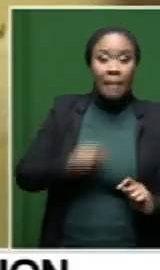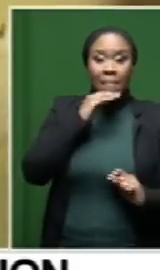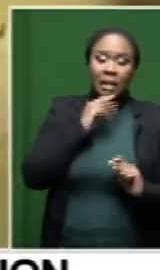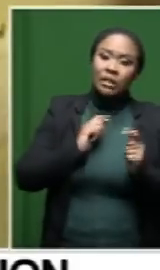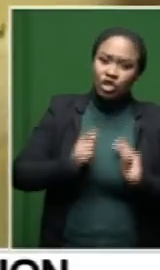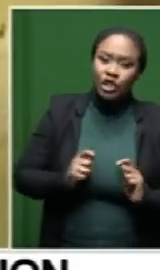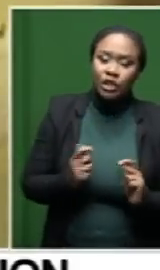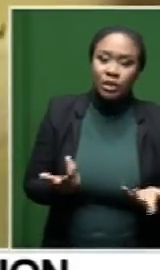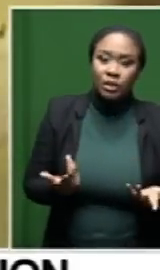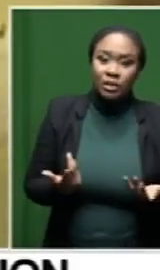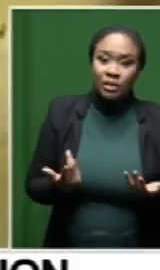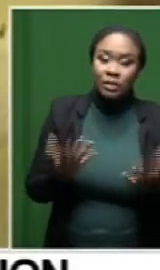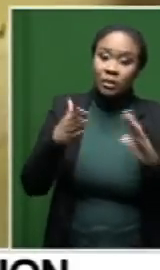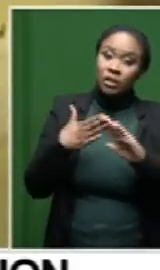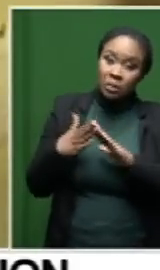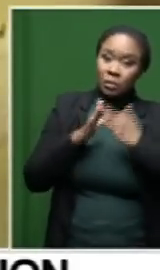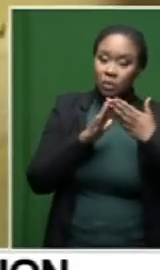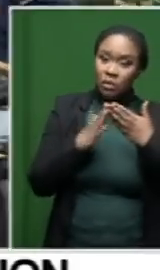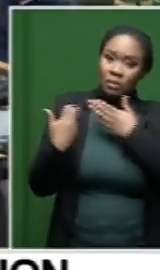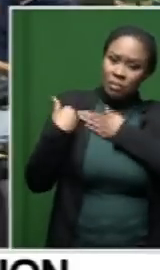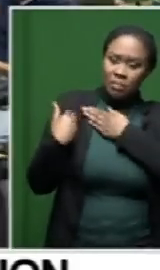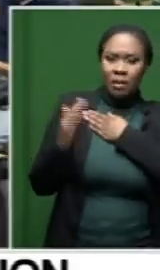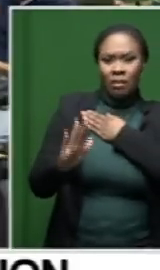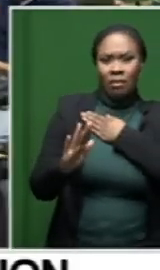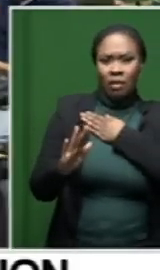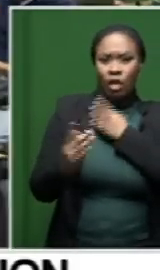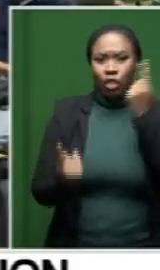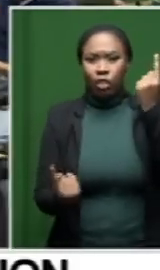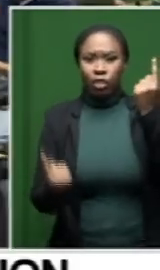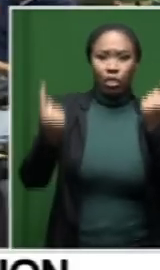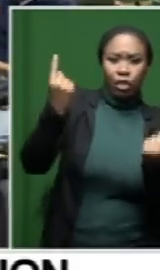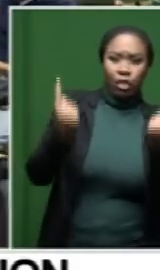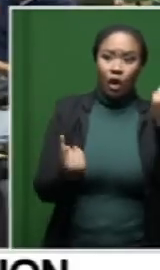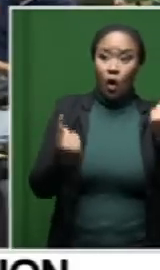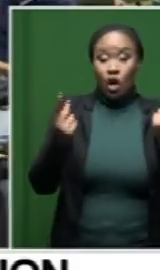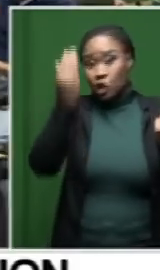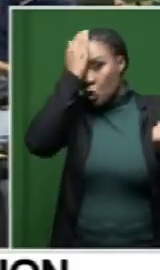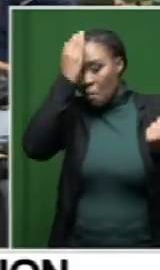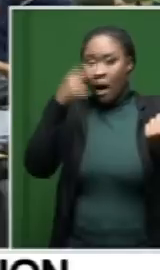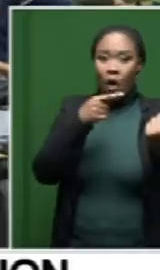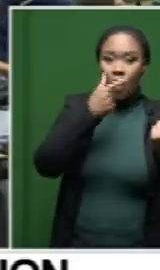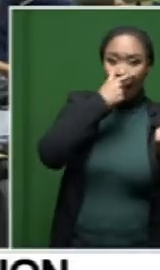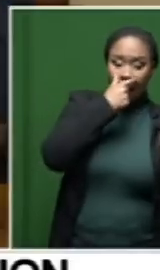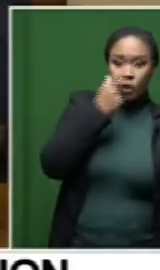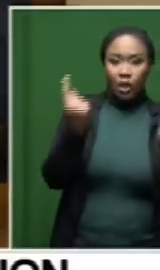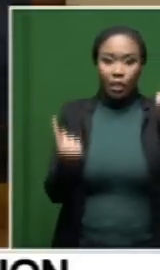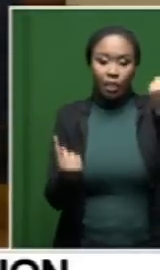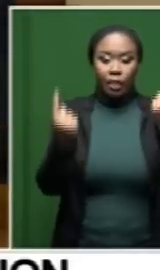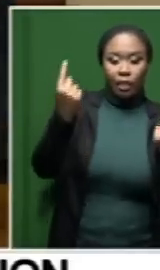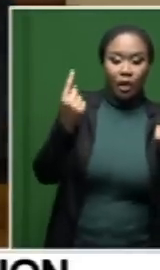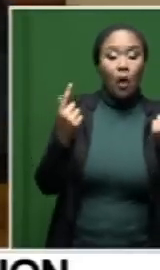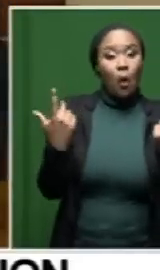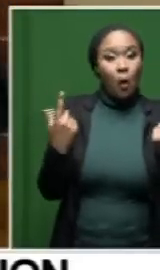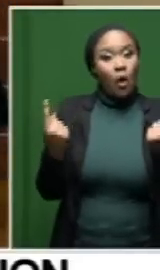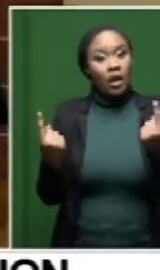collective responsibility. This is not a game between Zuma and Ramaphosa. This is not a contest between the